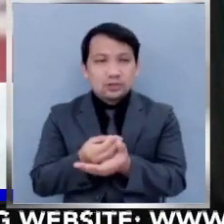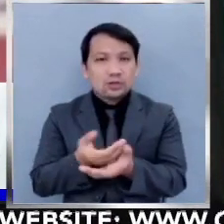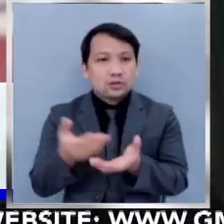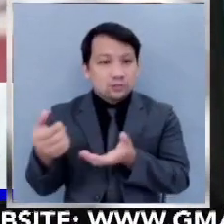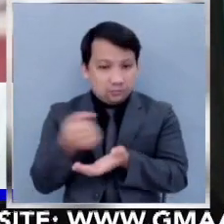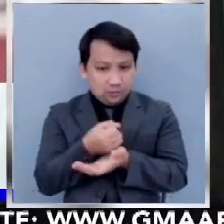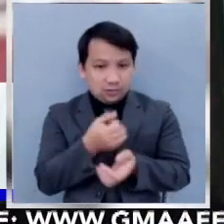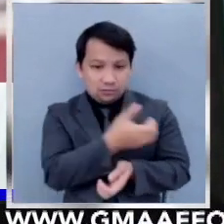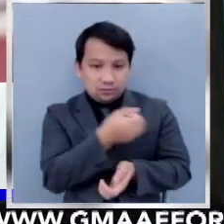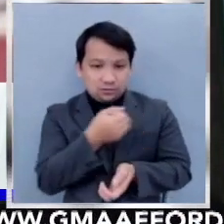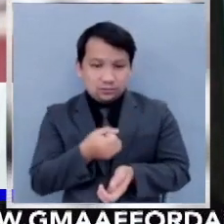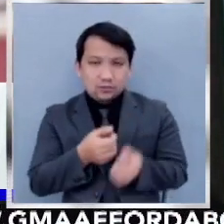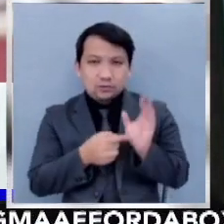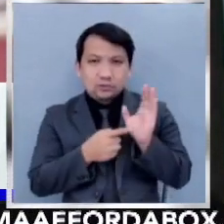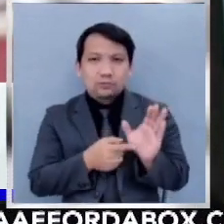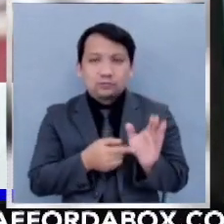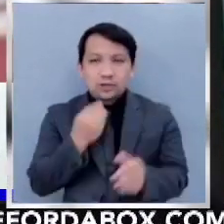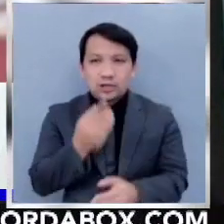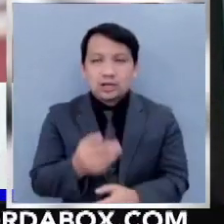were